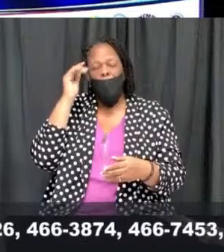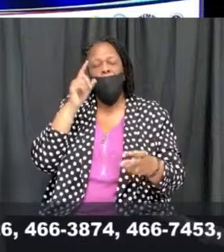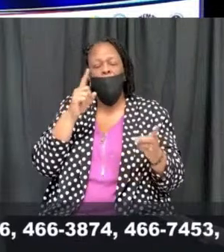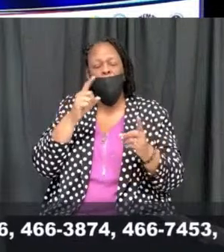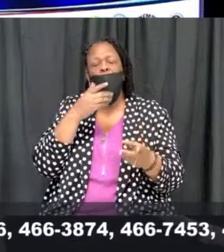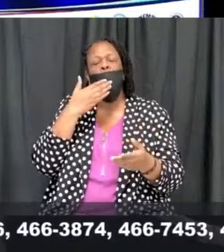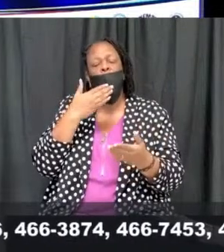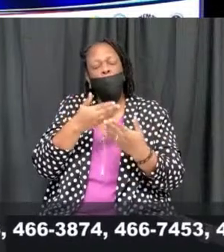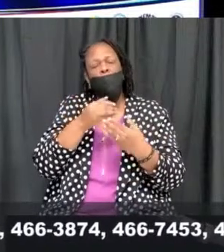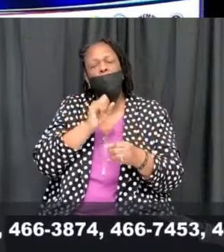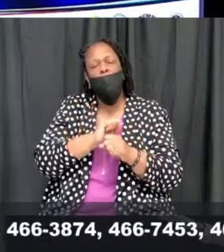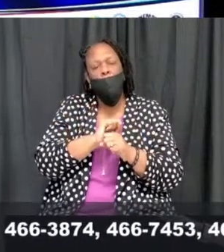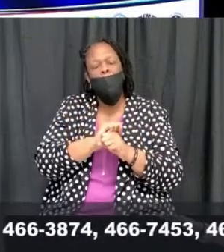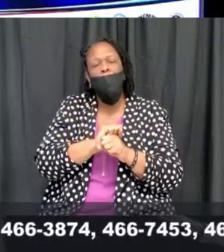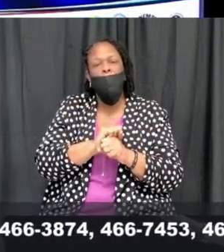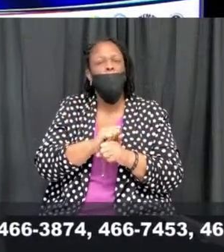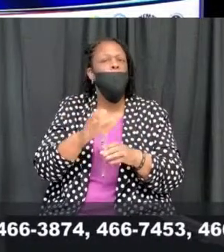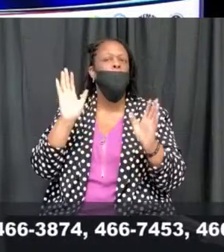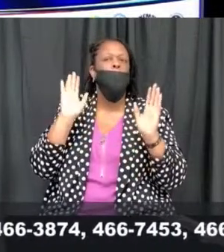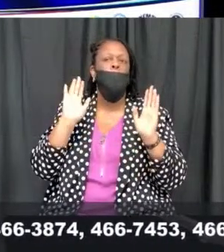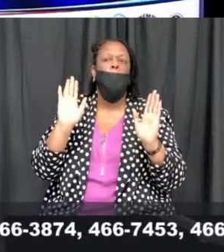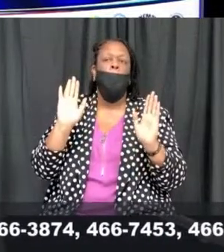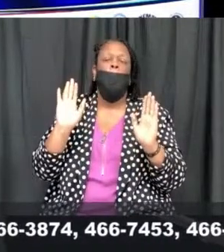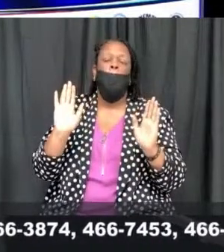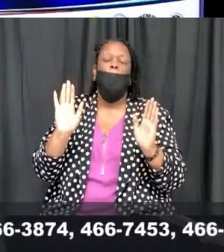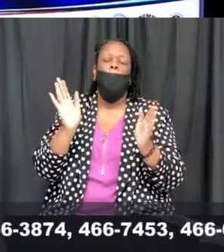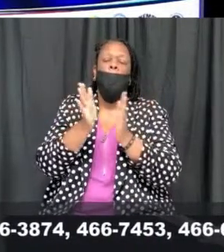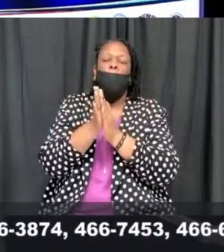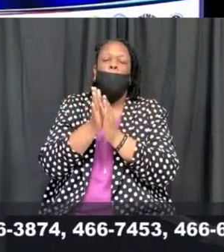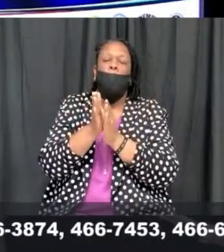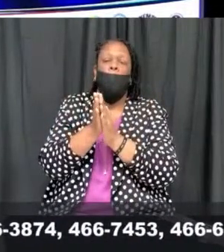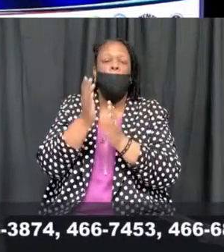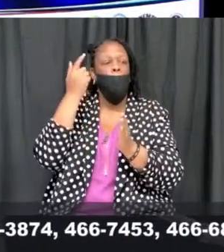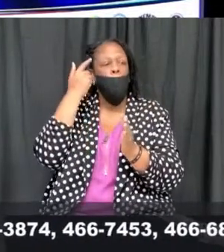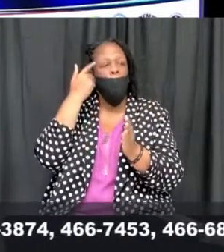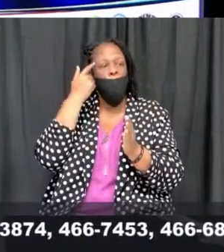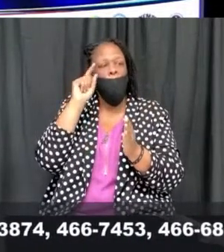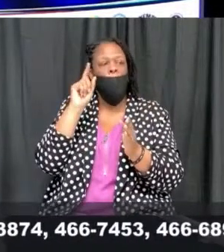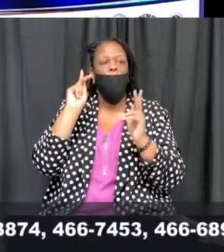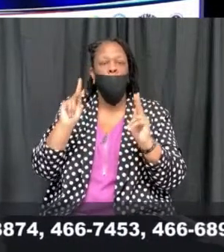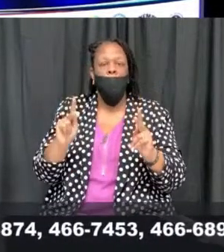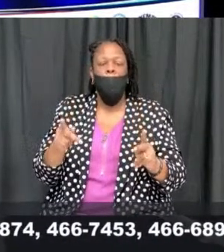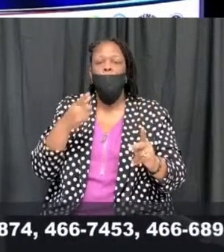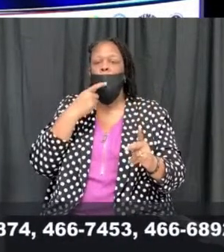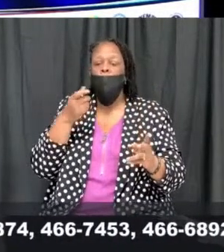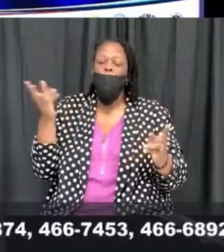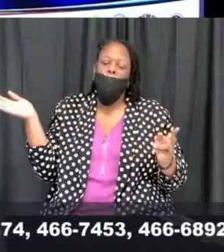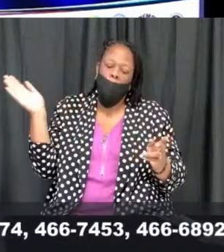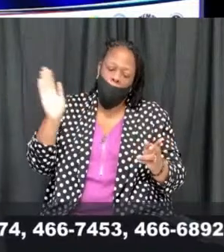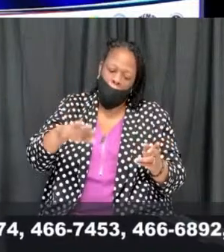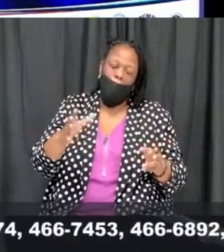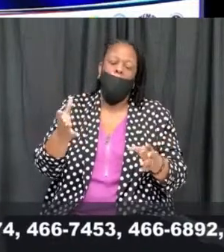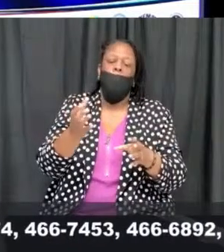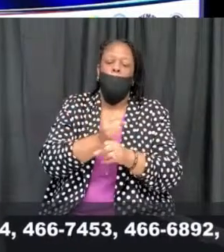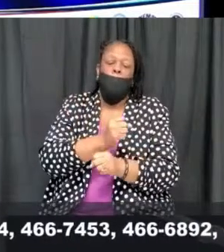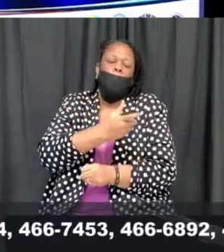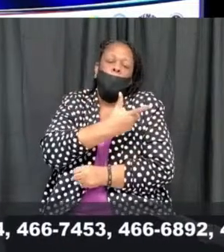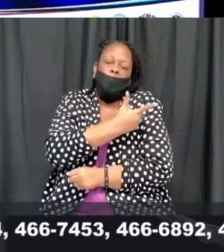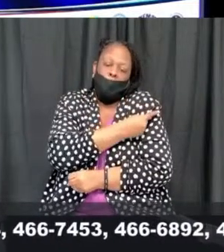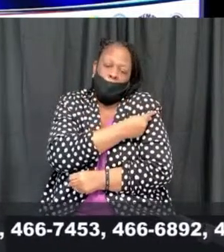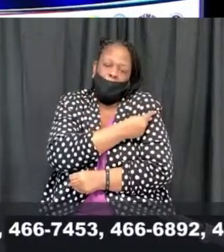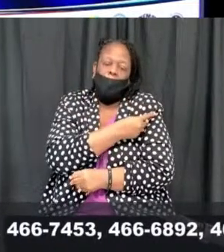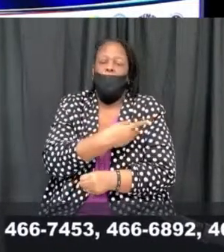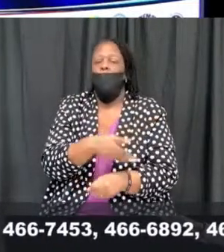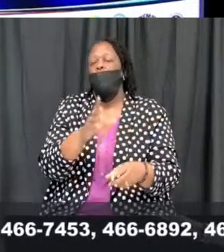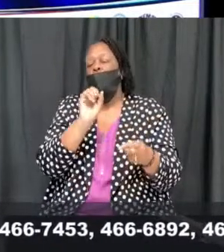want to congratulate the 11,000 plus persons who have stepped forward so far to do the right thing and taken the vaccine to